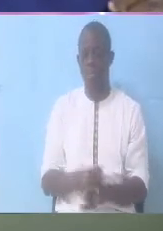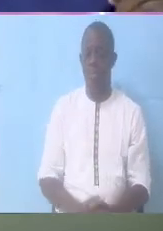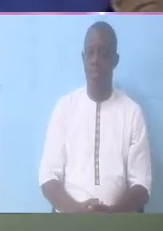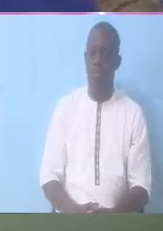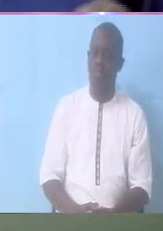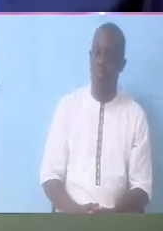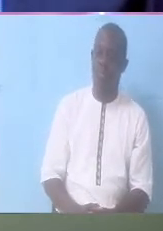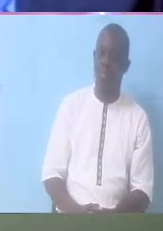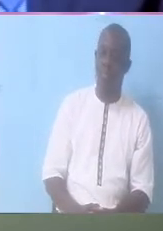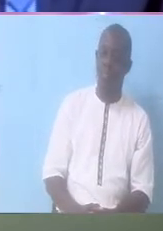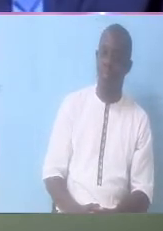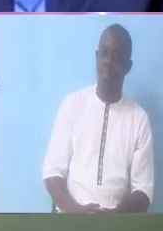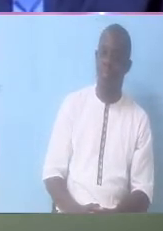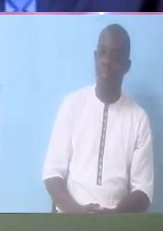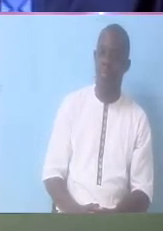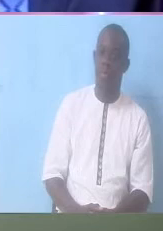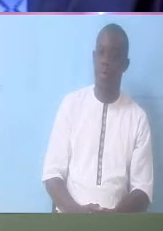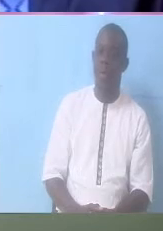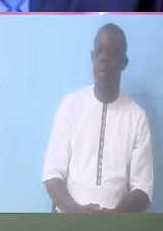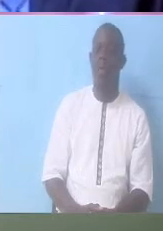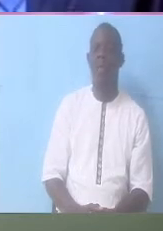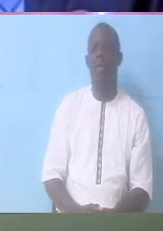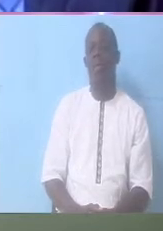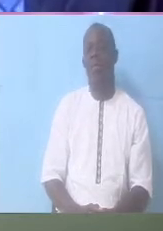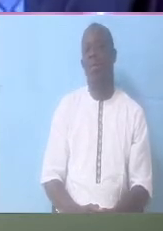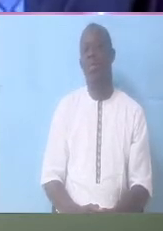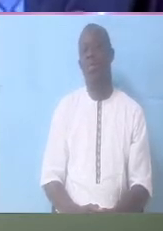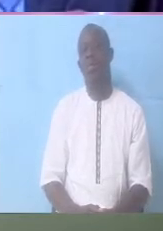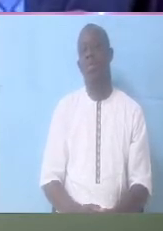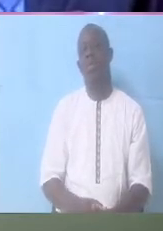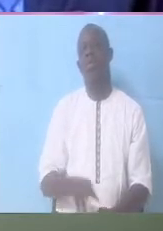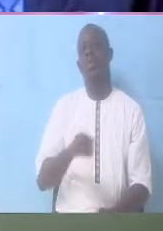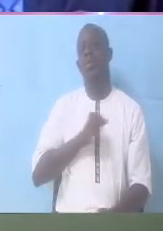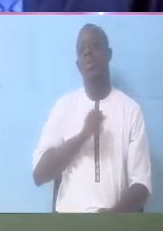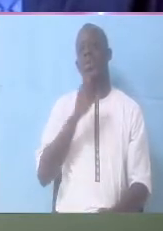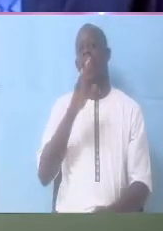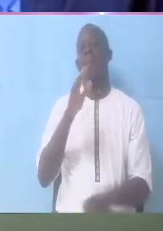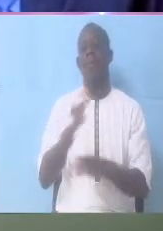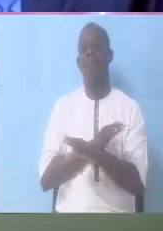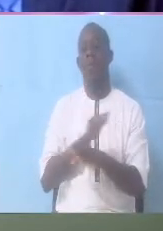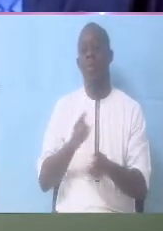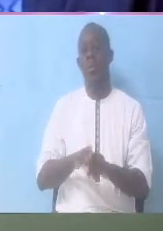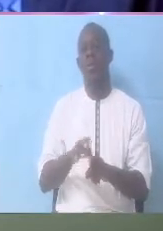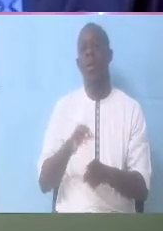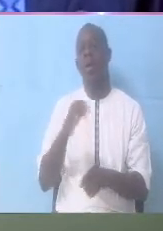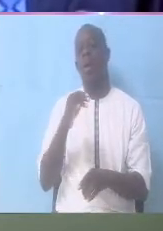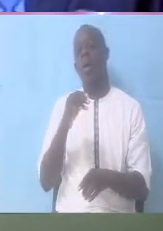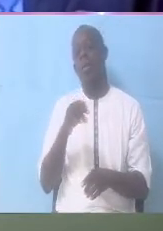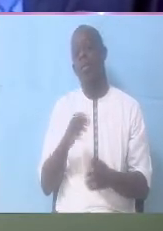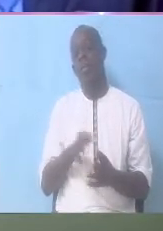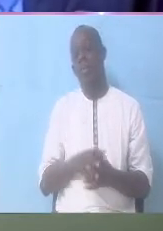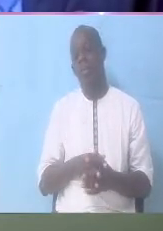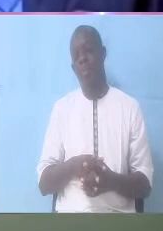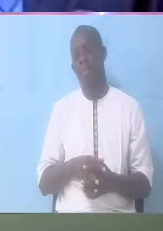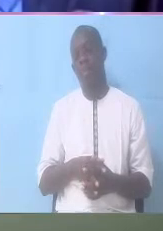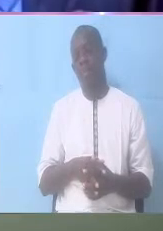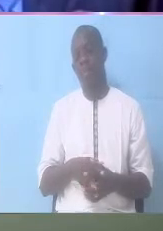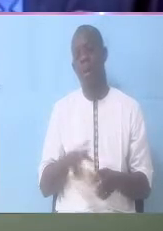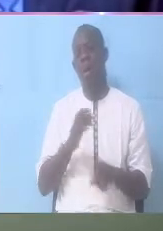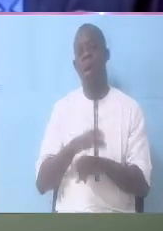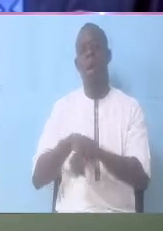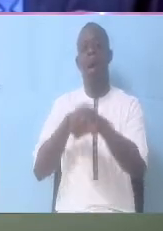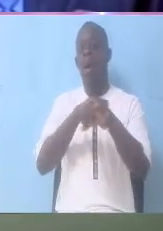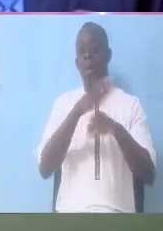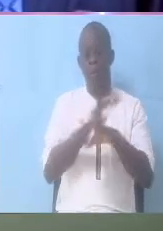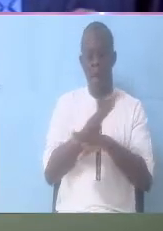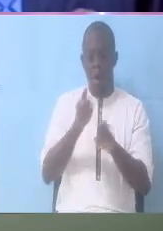that stage. They are brought up at a time when they are fully dressed and everything like how you and I, and they start talking. But still, they may not be